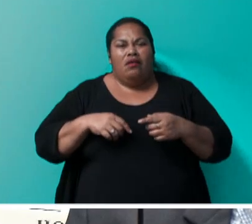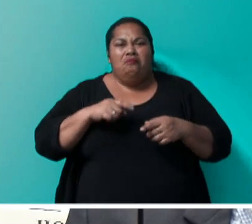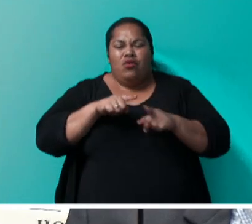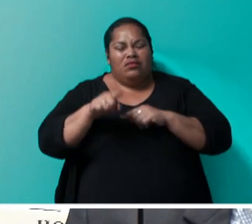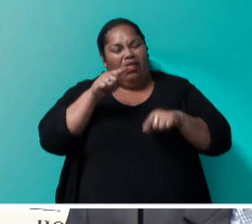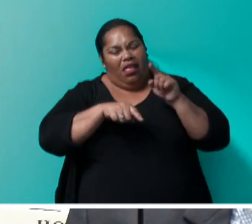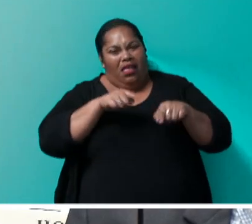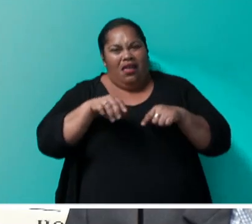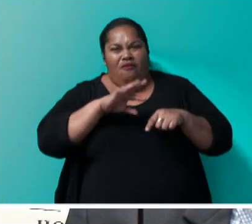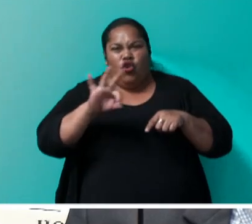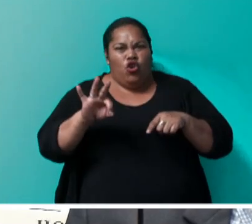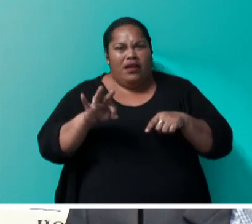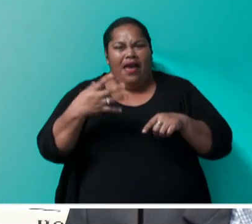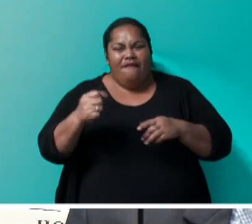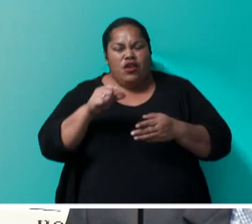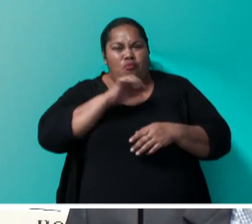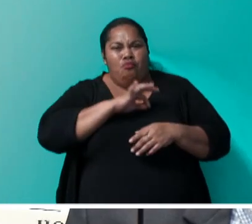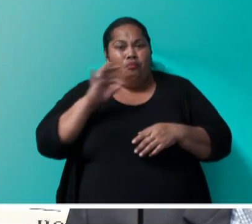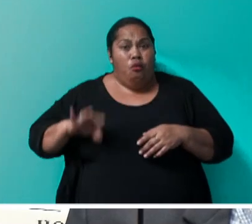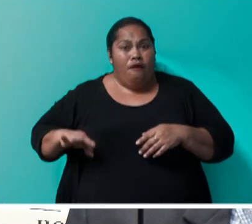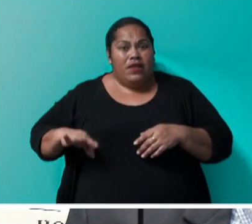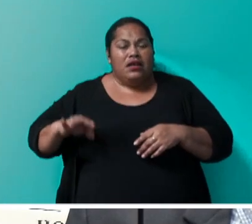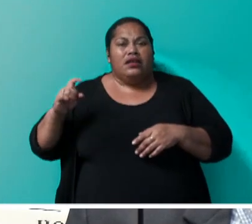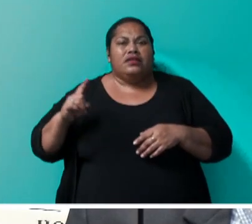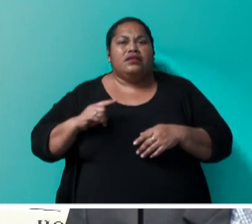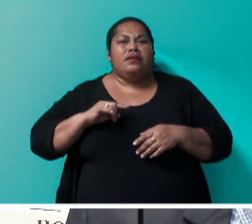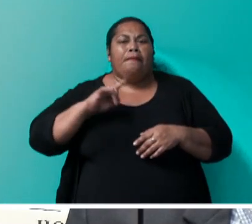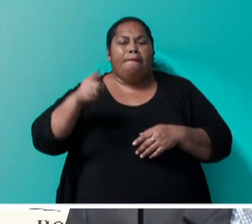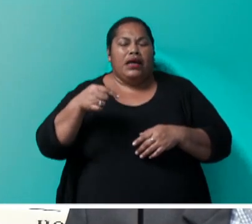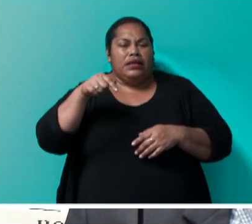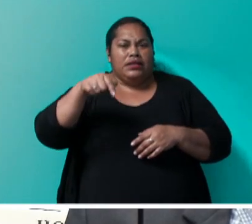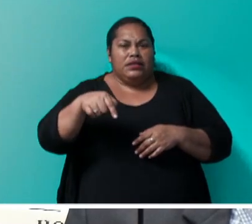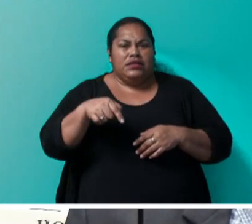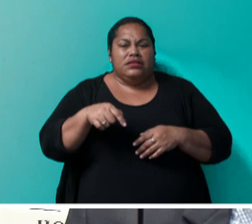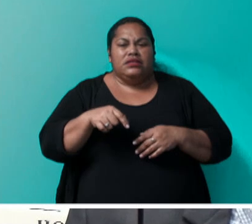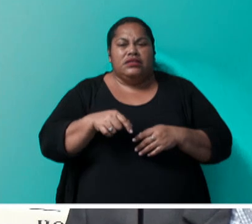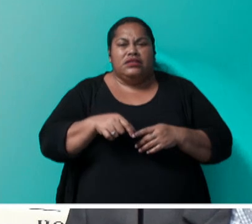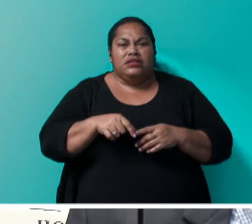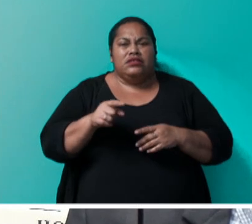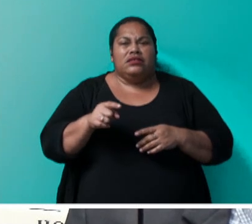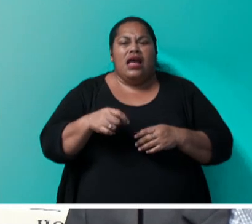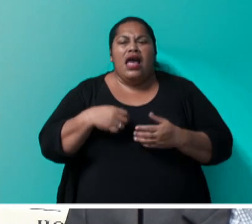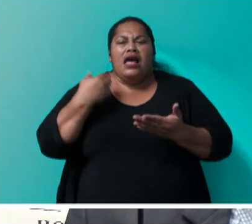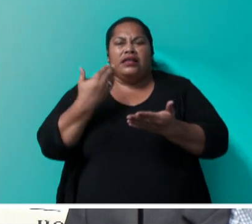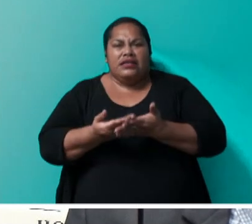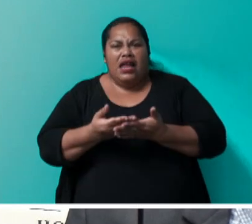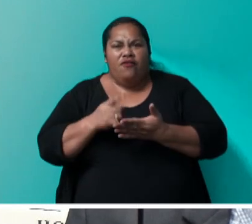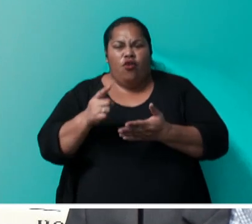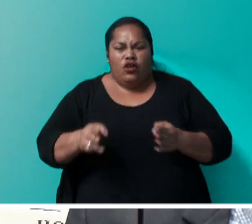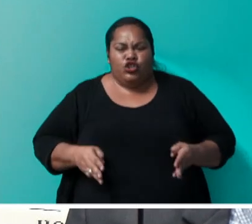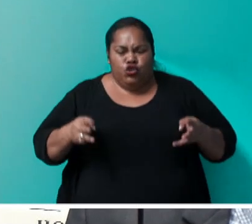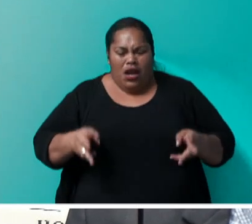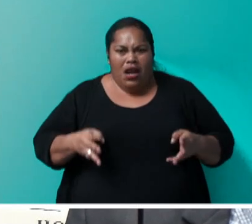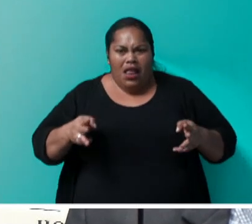not generating profit. In Dromasi sector alone, there were 88 growers who rely entirely on rail for the transportation